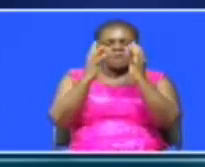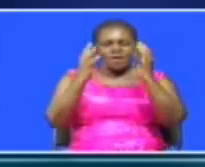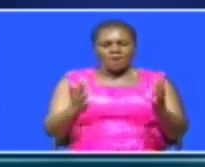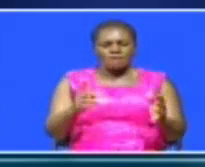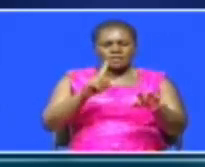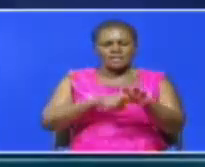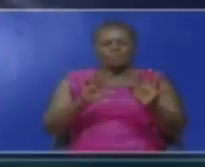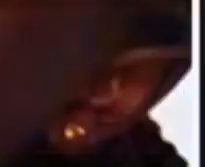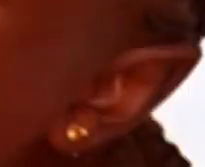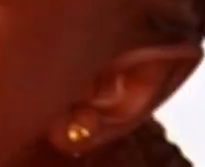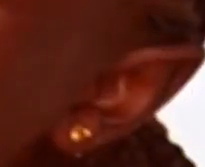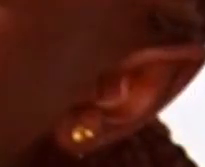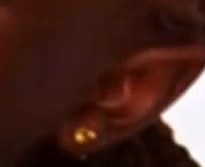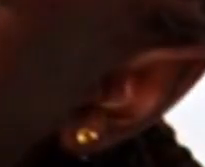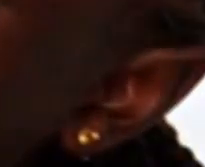Day.